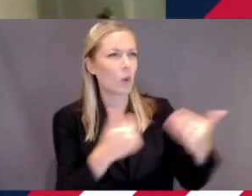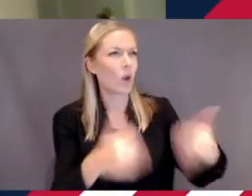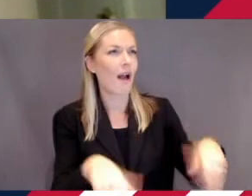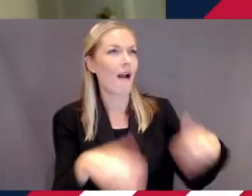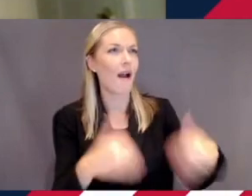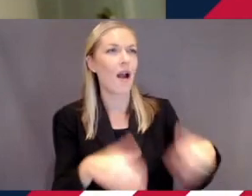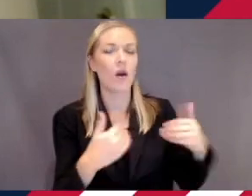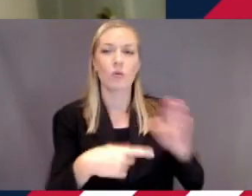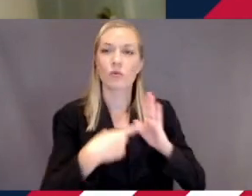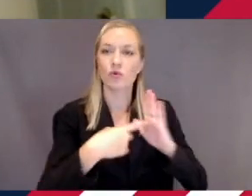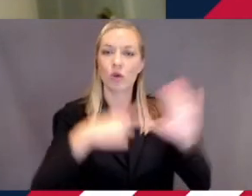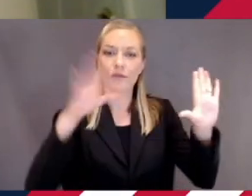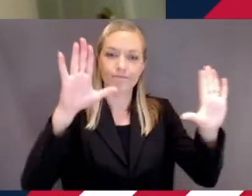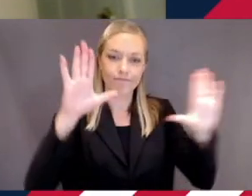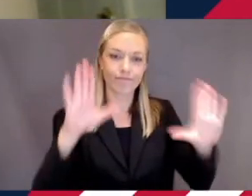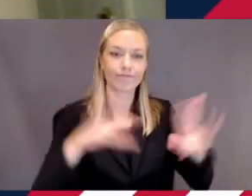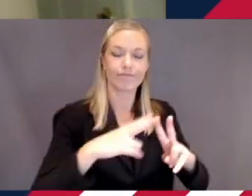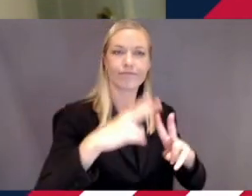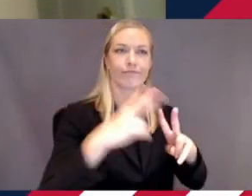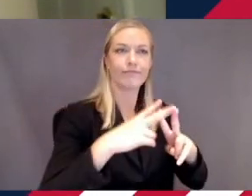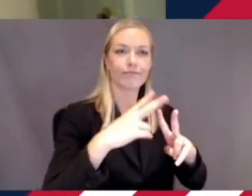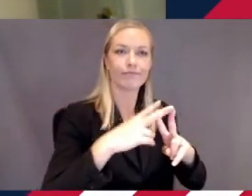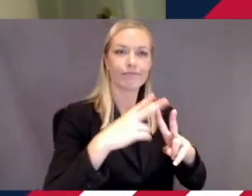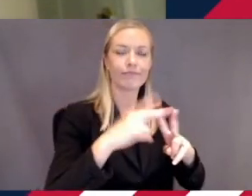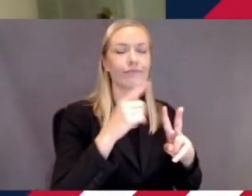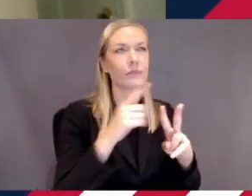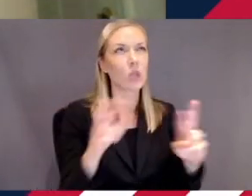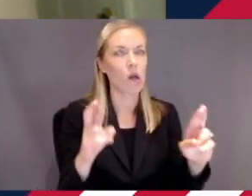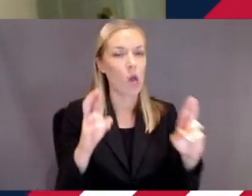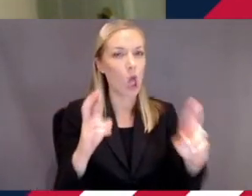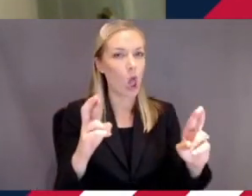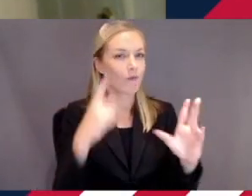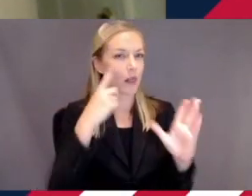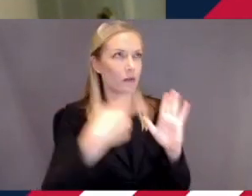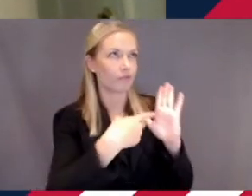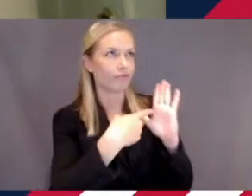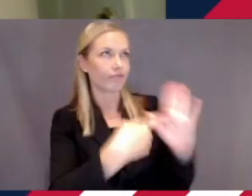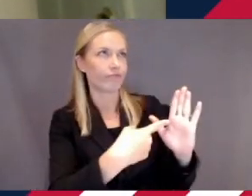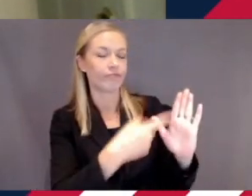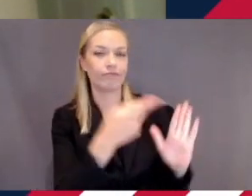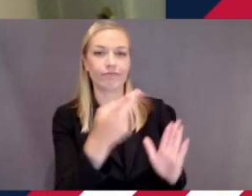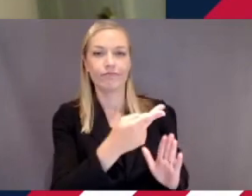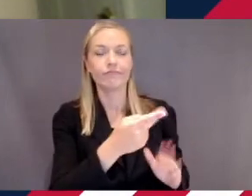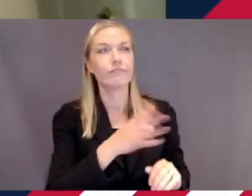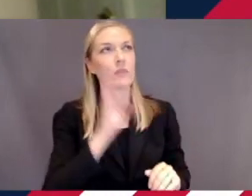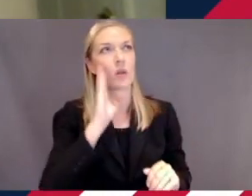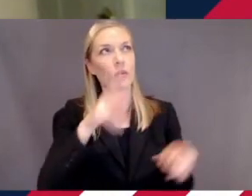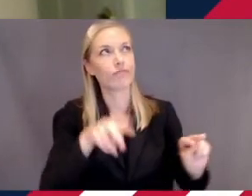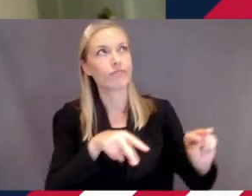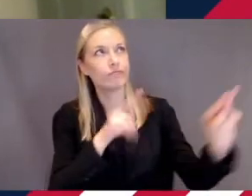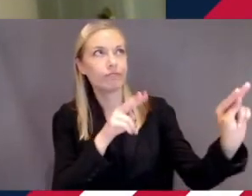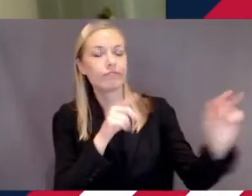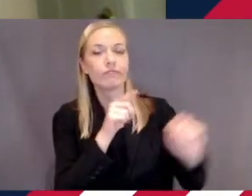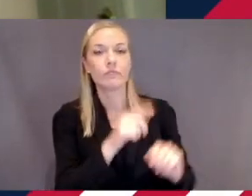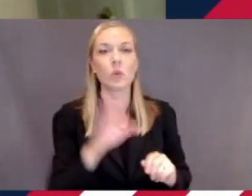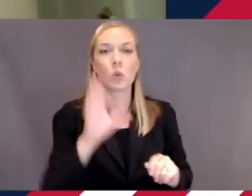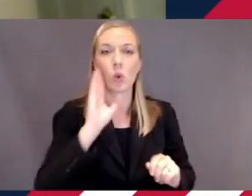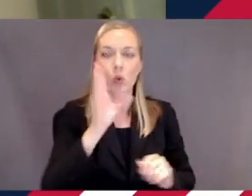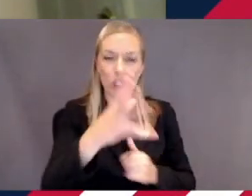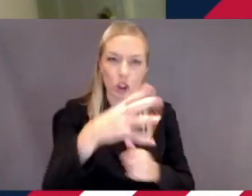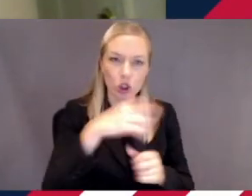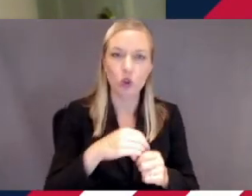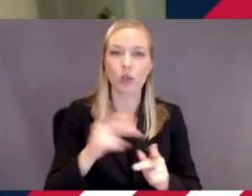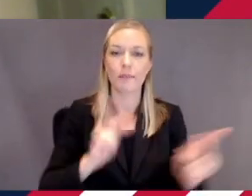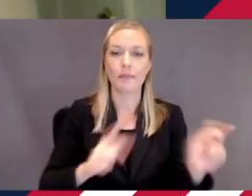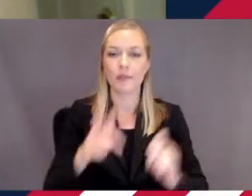on the part of the Vice President. I think it is a hopeful sign for this party that there will be a place at the table for progressives. We will not always